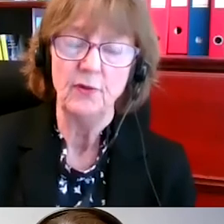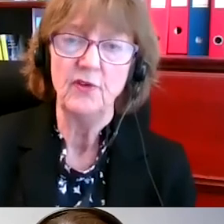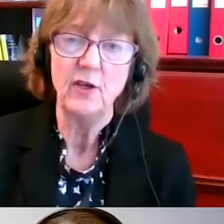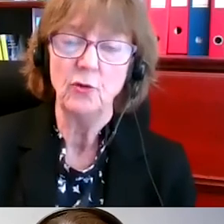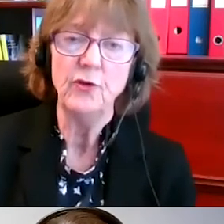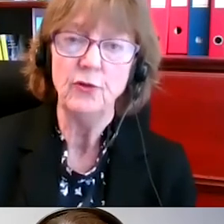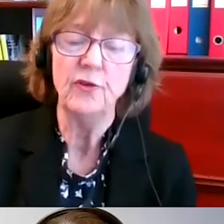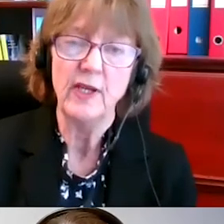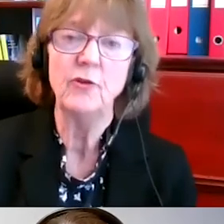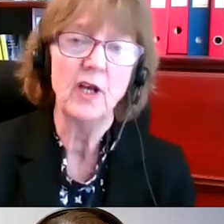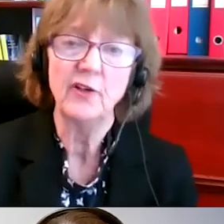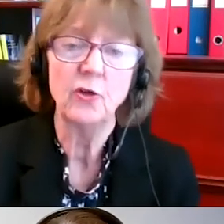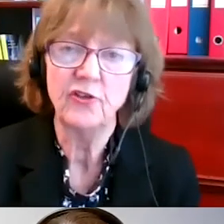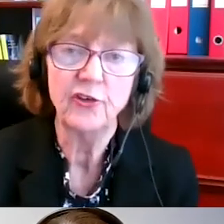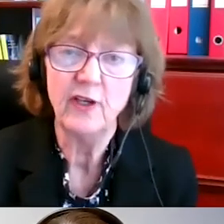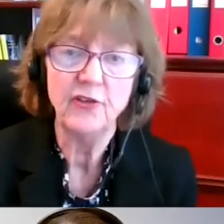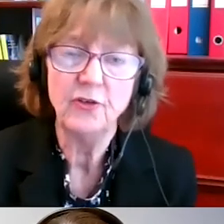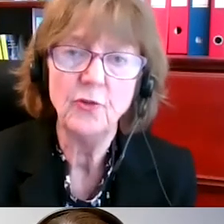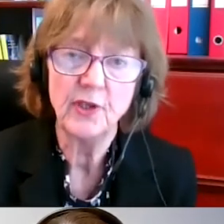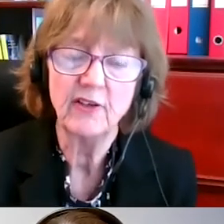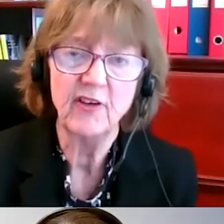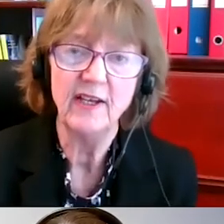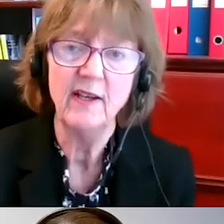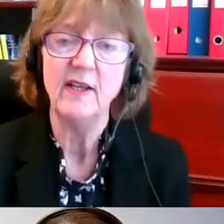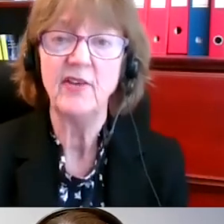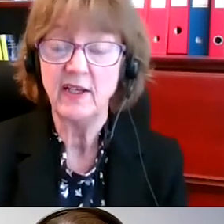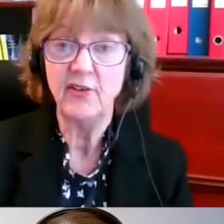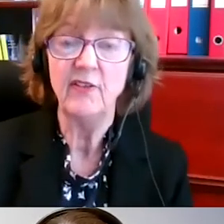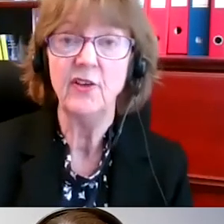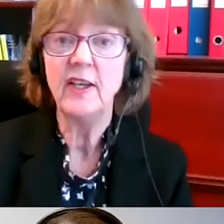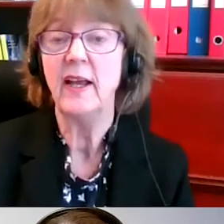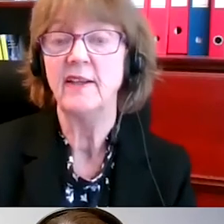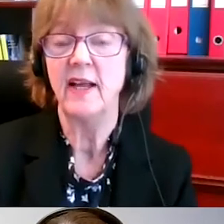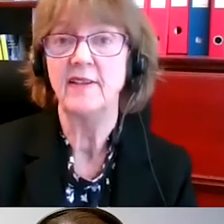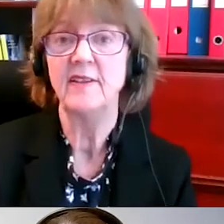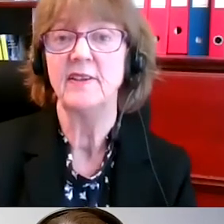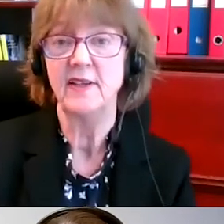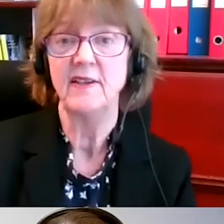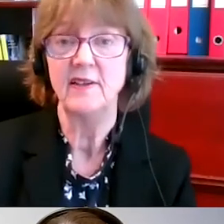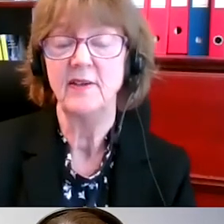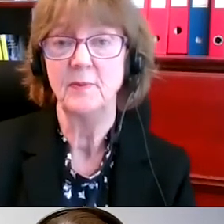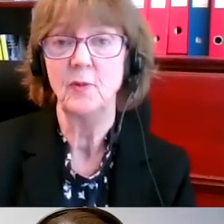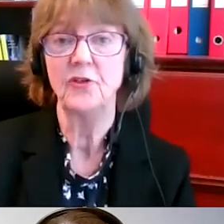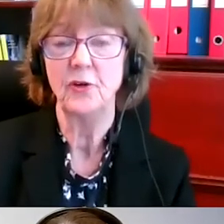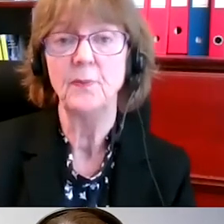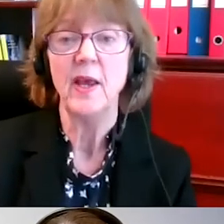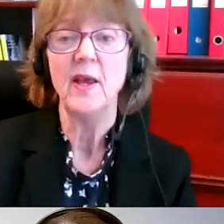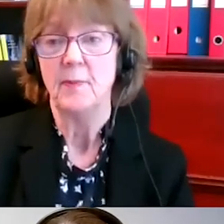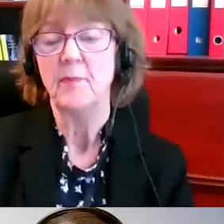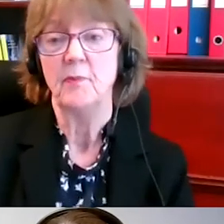to take your views into account, and not just listen to you, but actually take it seriously and